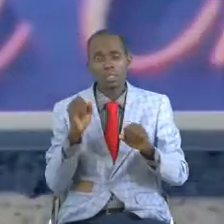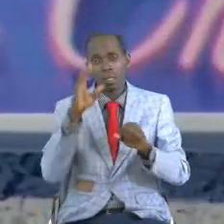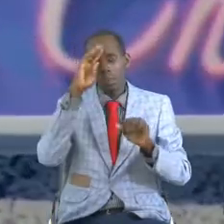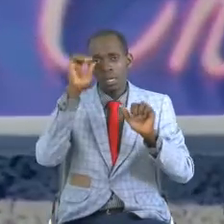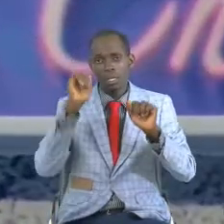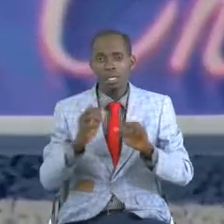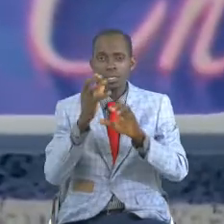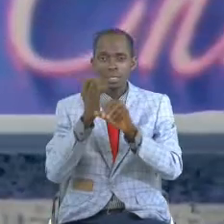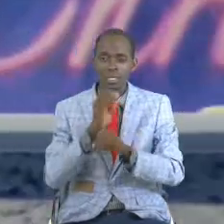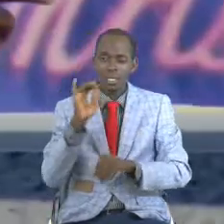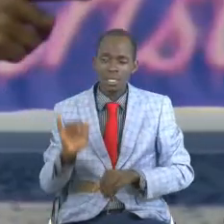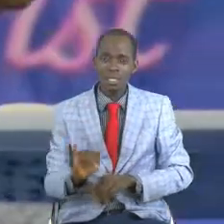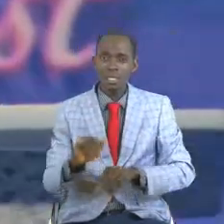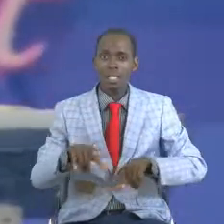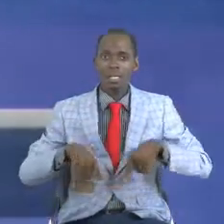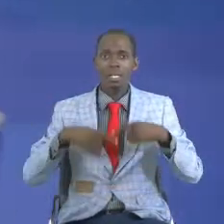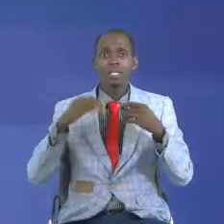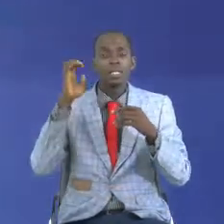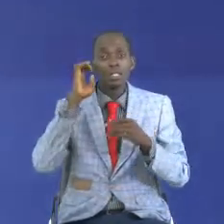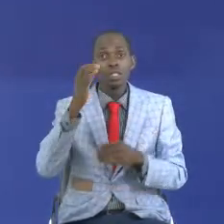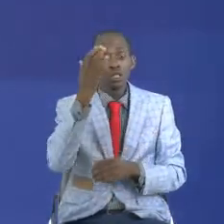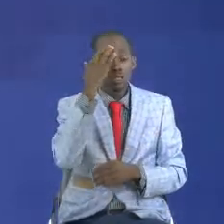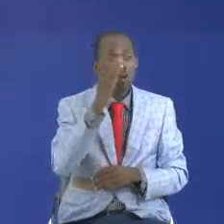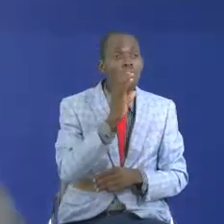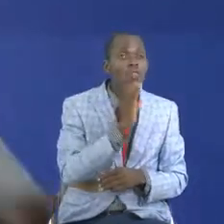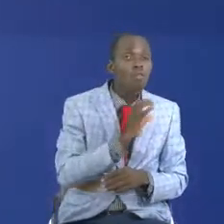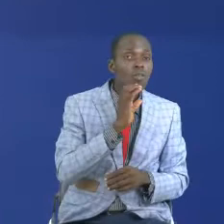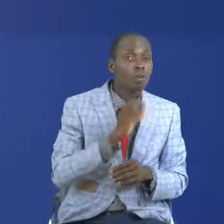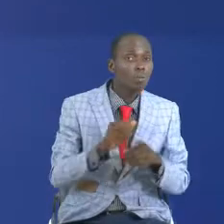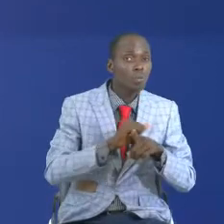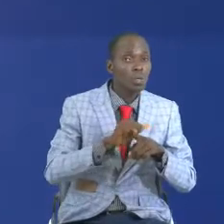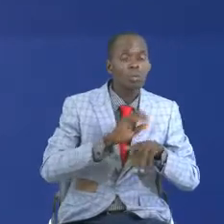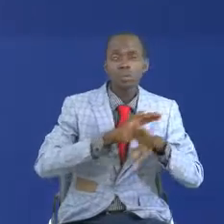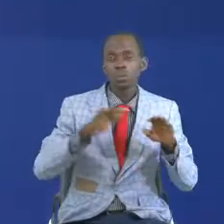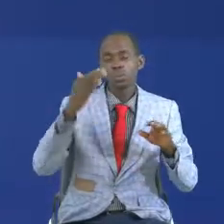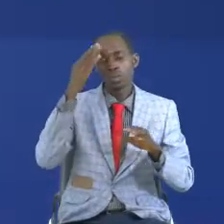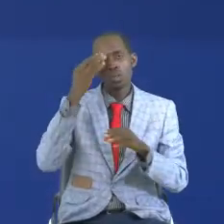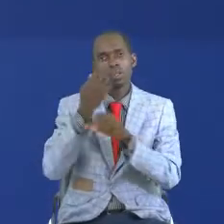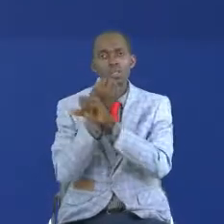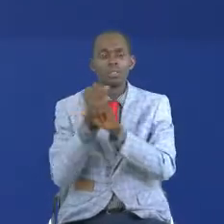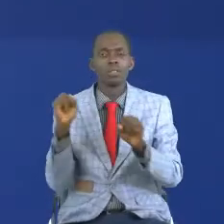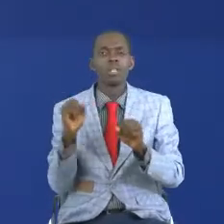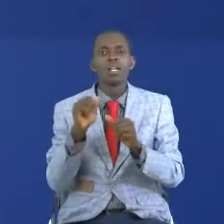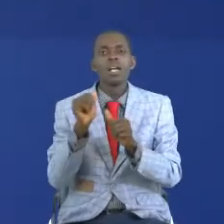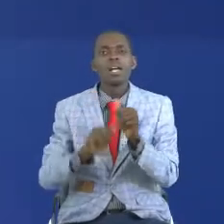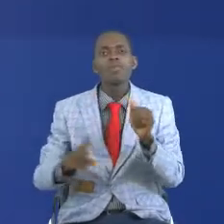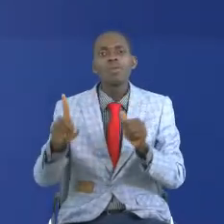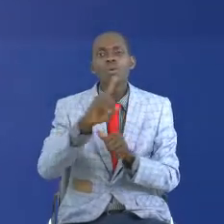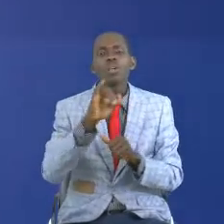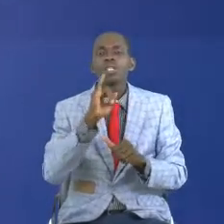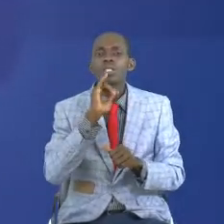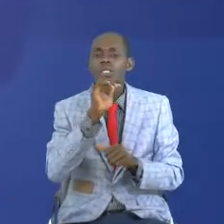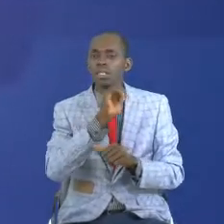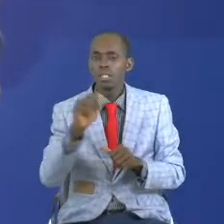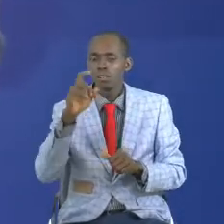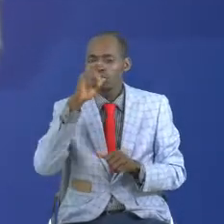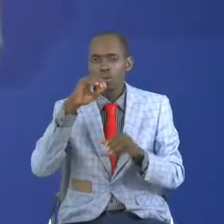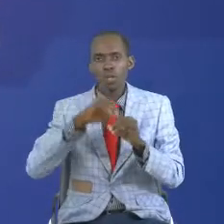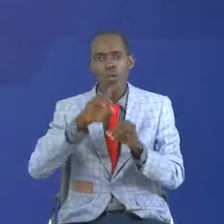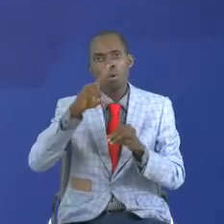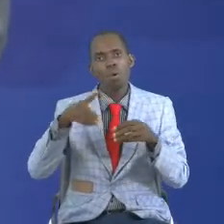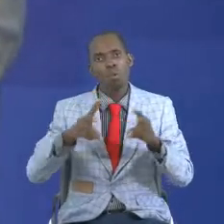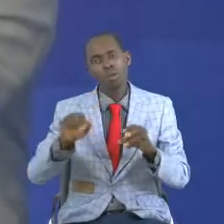he knows occultism, he doesn't know salvation. Everyone is a fool one way or the other, but the way